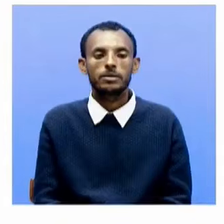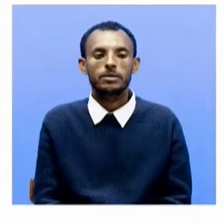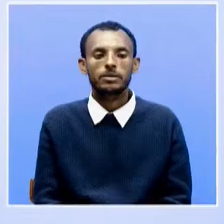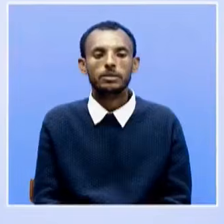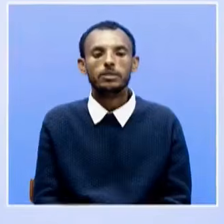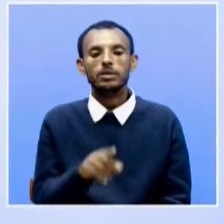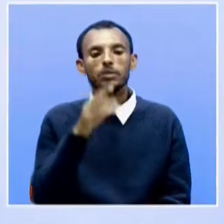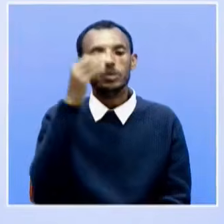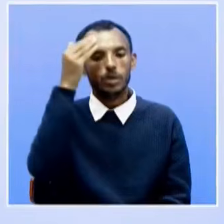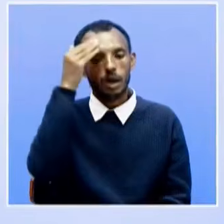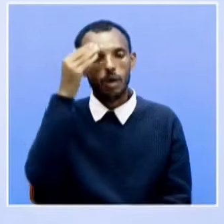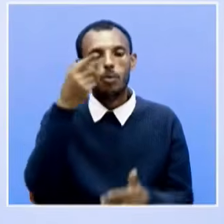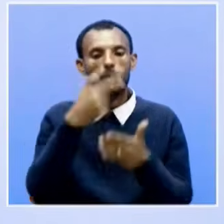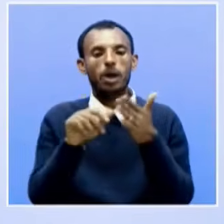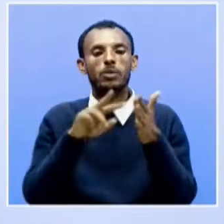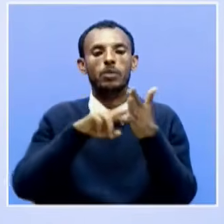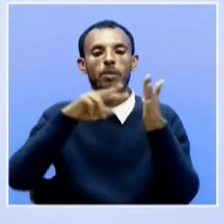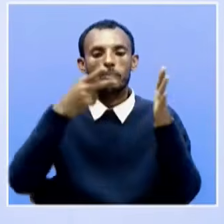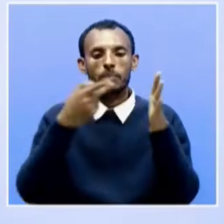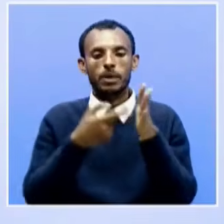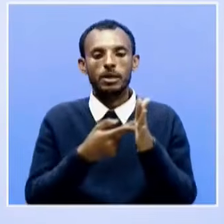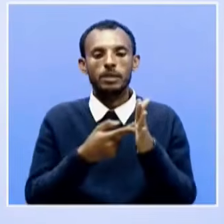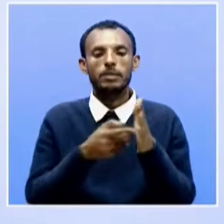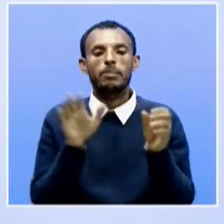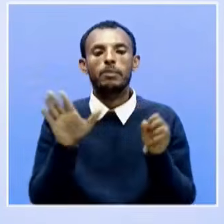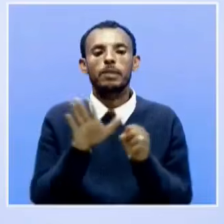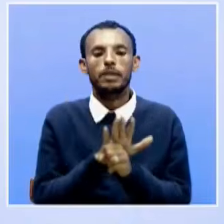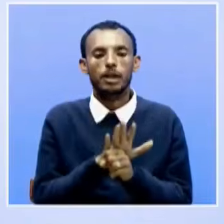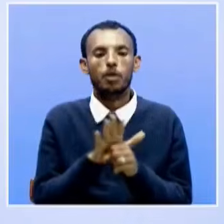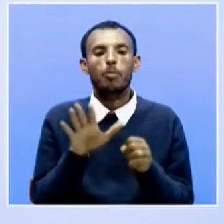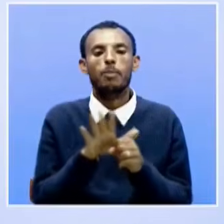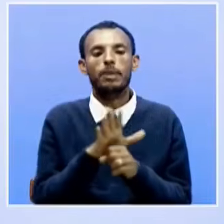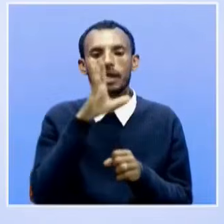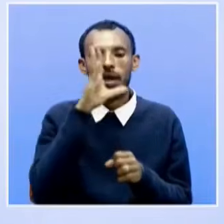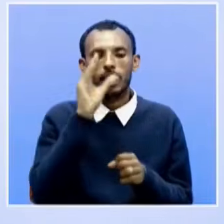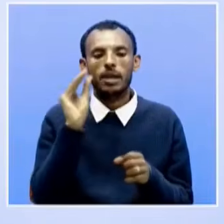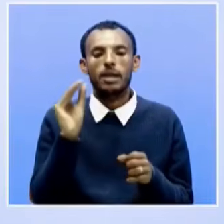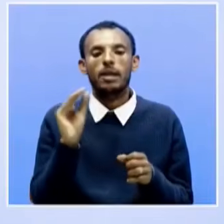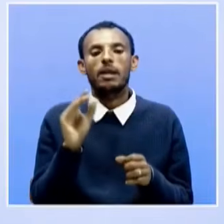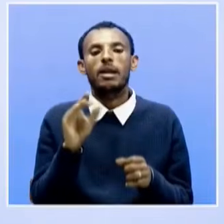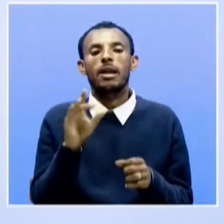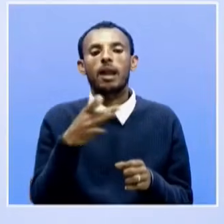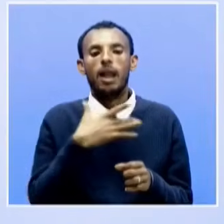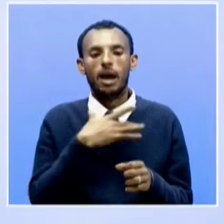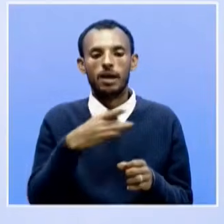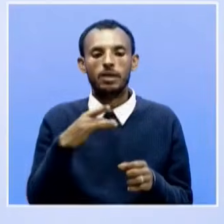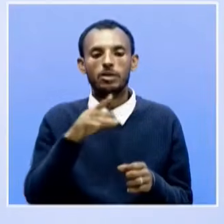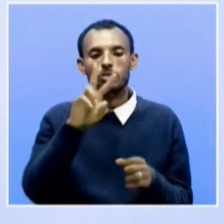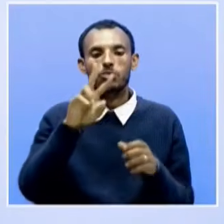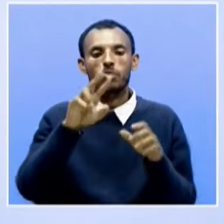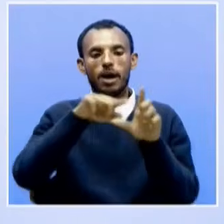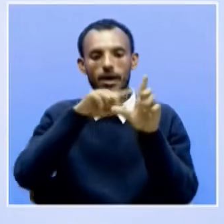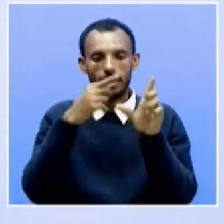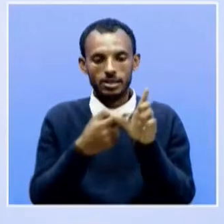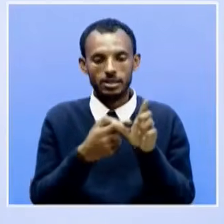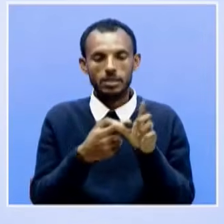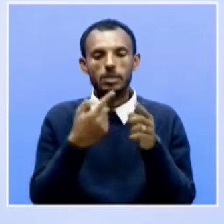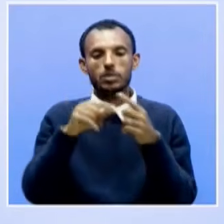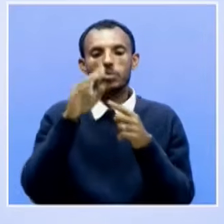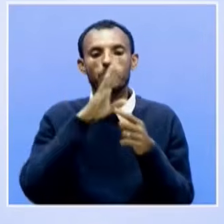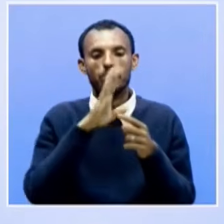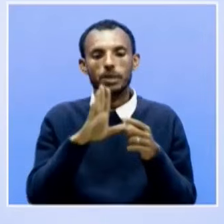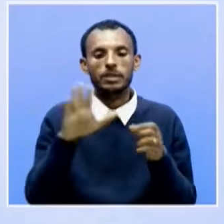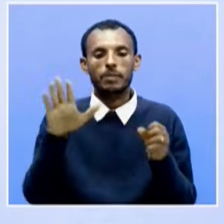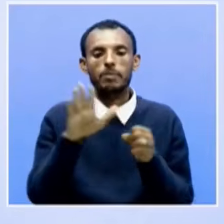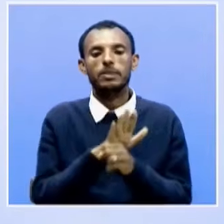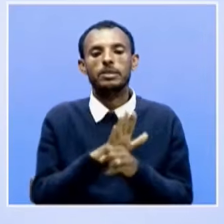you know what we mean by supplementary, complementary, and the like. Two angles are said to be supplementary if the